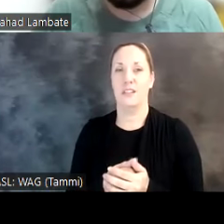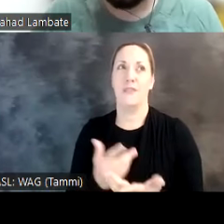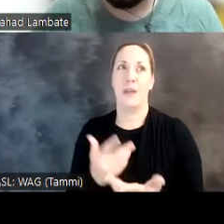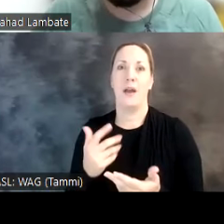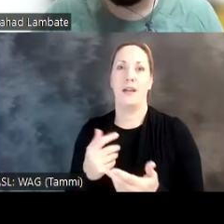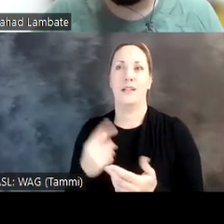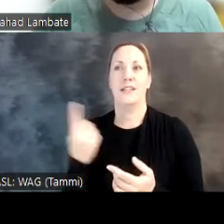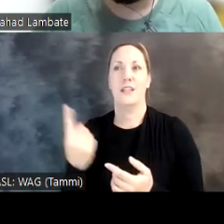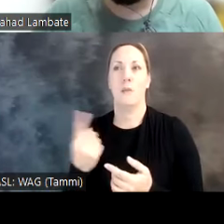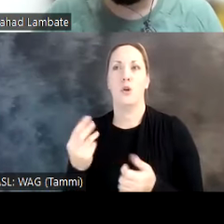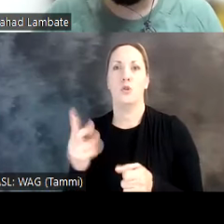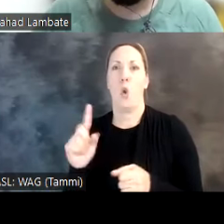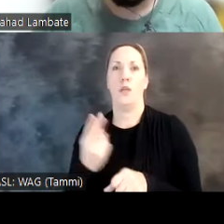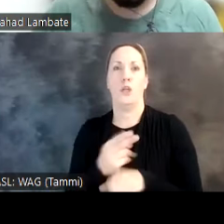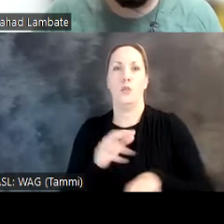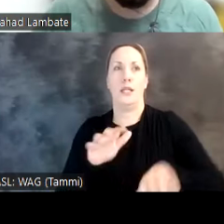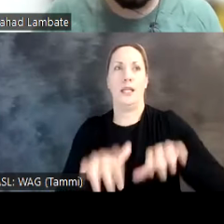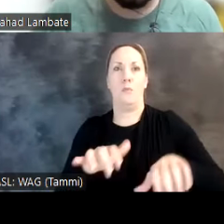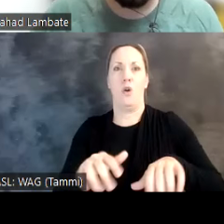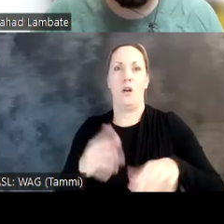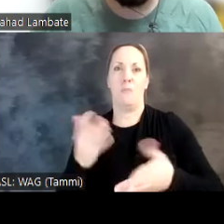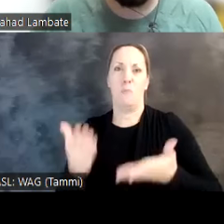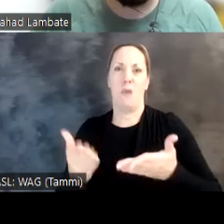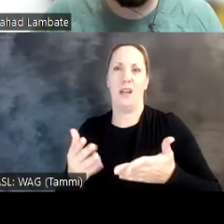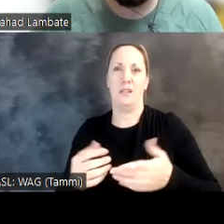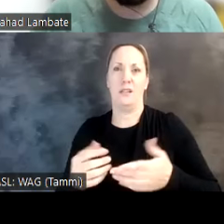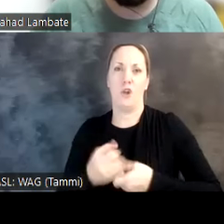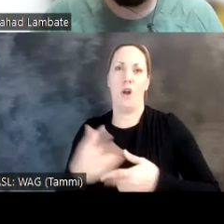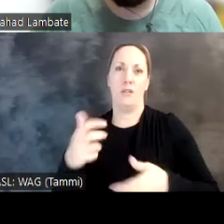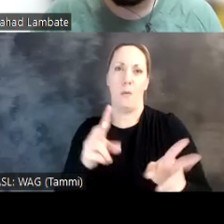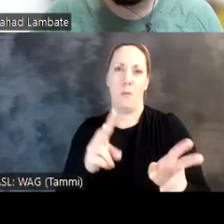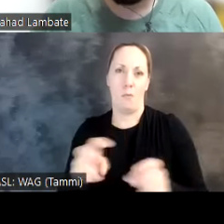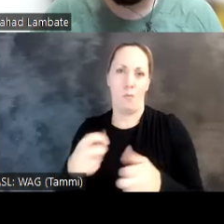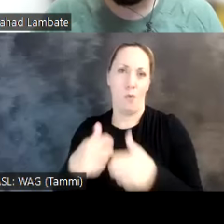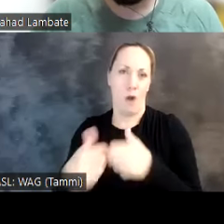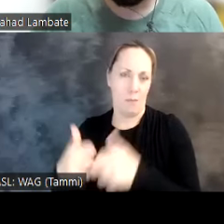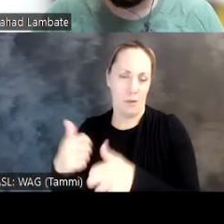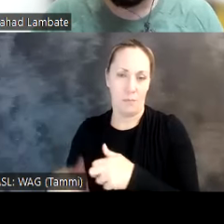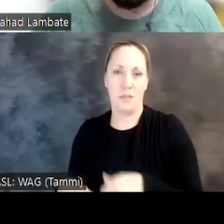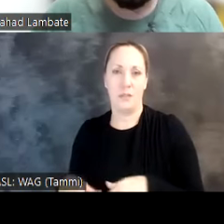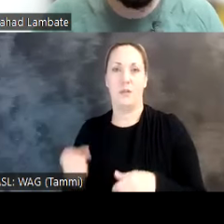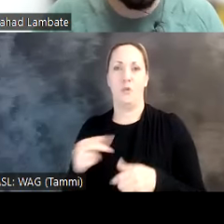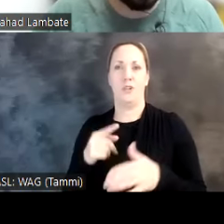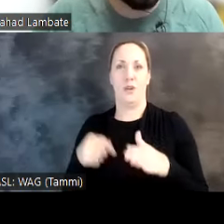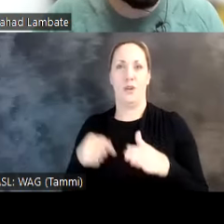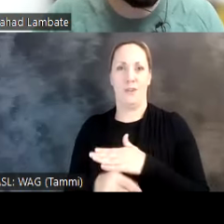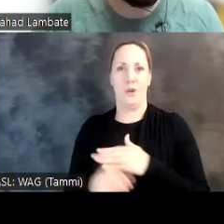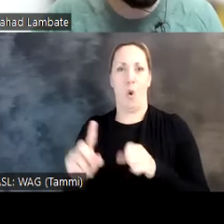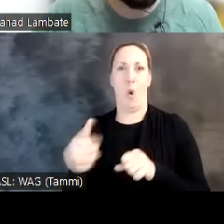keyboard alone, or when they are trying to navigate the web page using only keyboard.